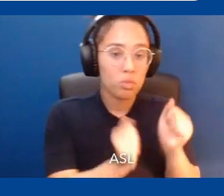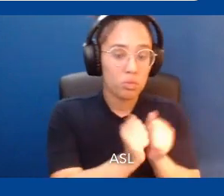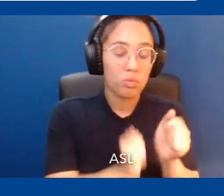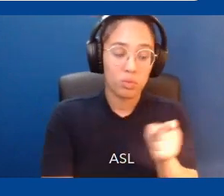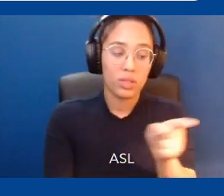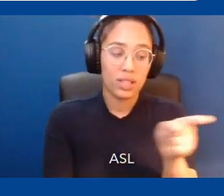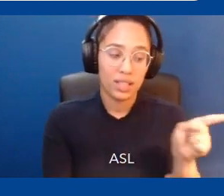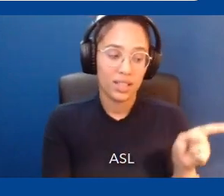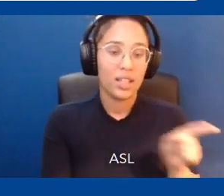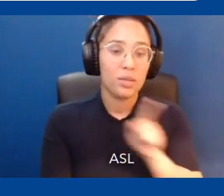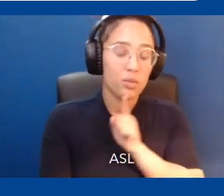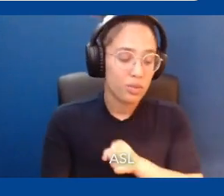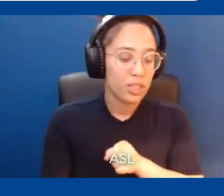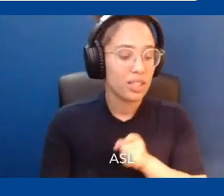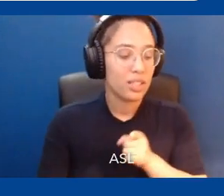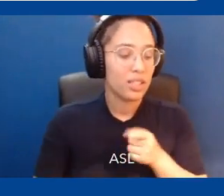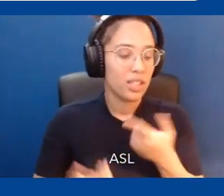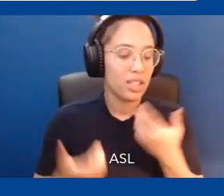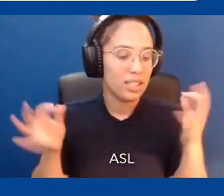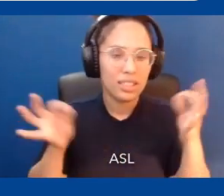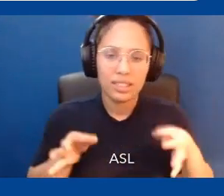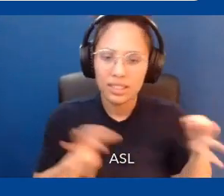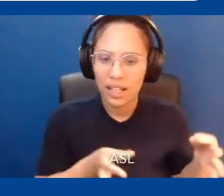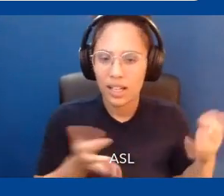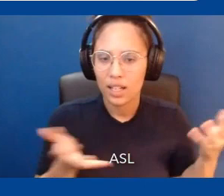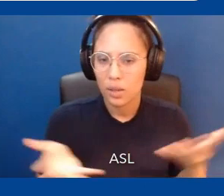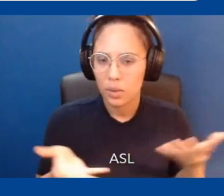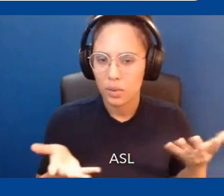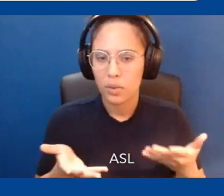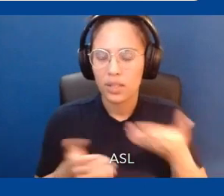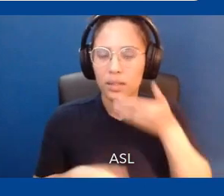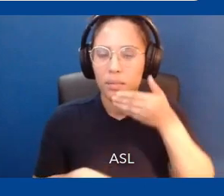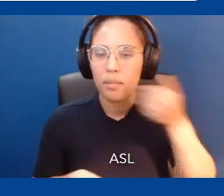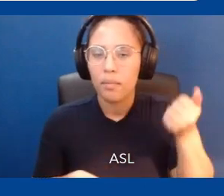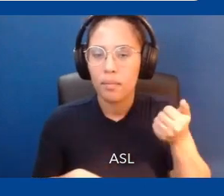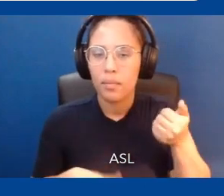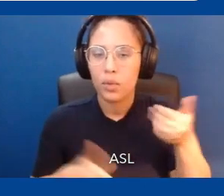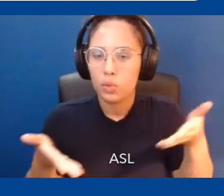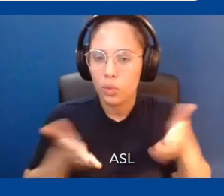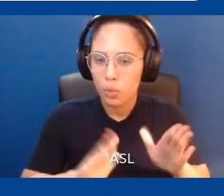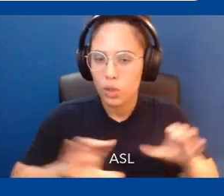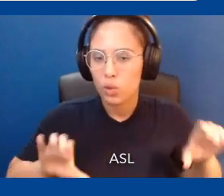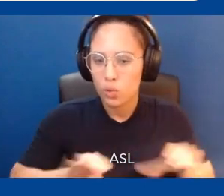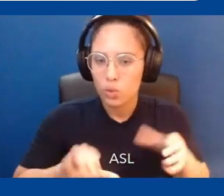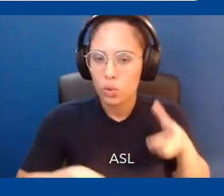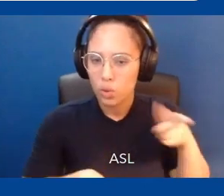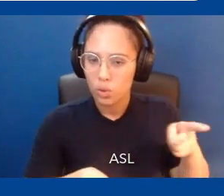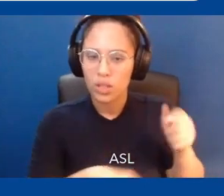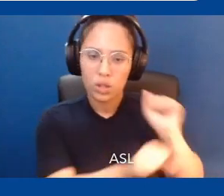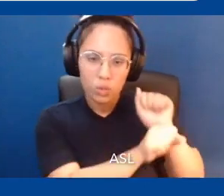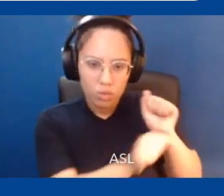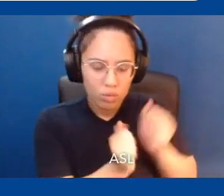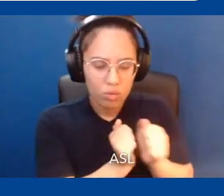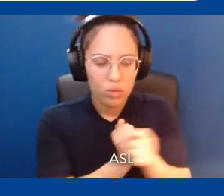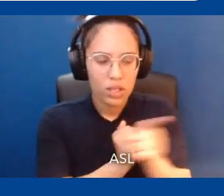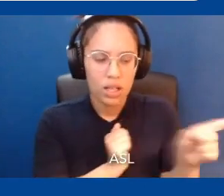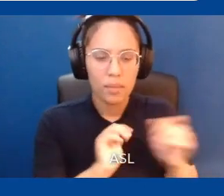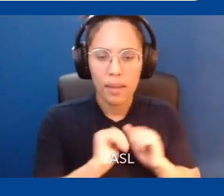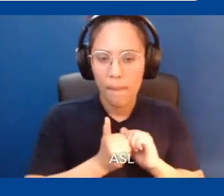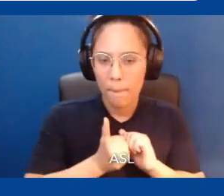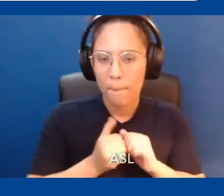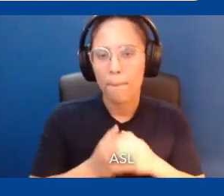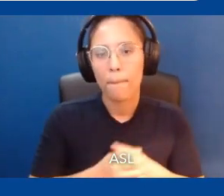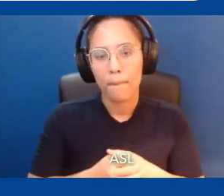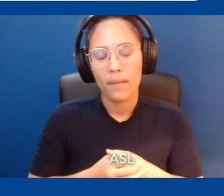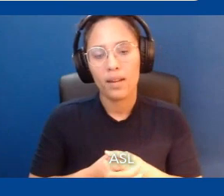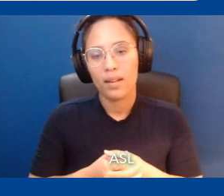what's the best way to continue working with this. And I think it's also there's an asymmetrical power